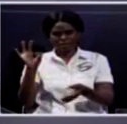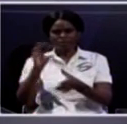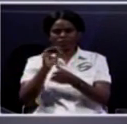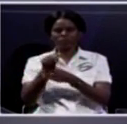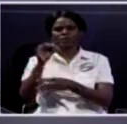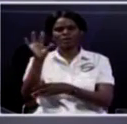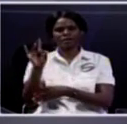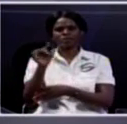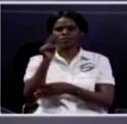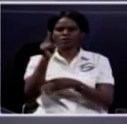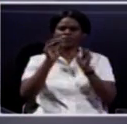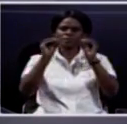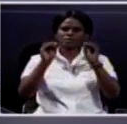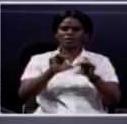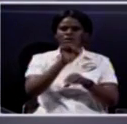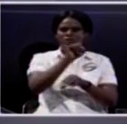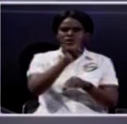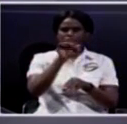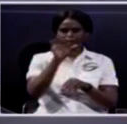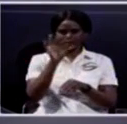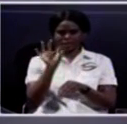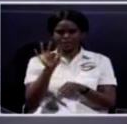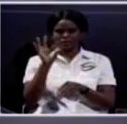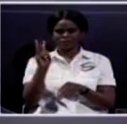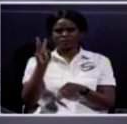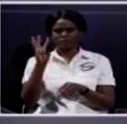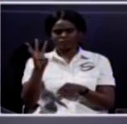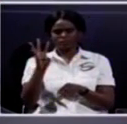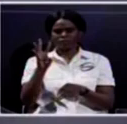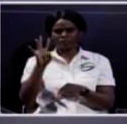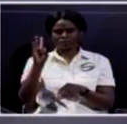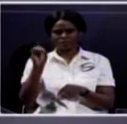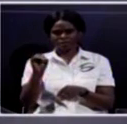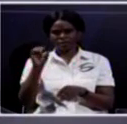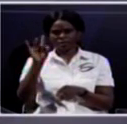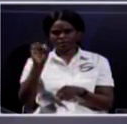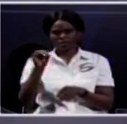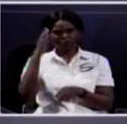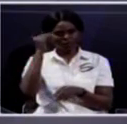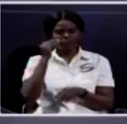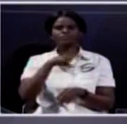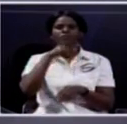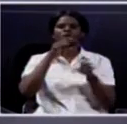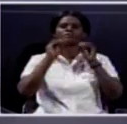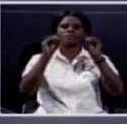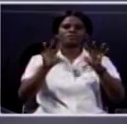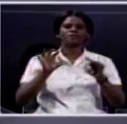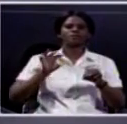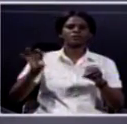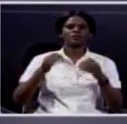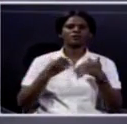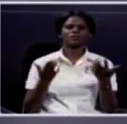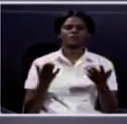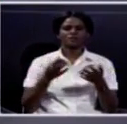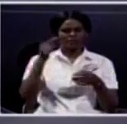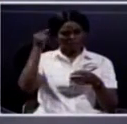teacher. In 1964, 65, 70, 80, the reason was we didn't have enough teachers in the sector. So